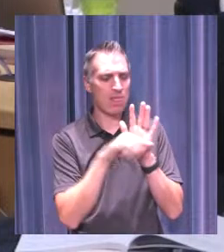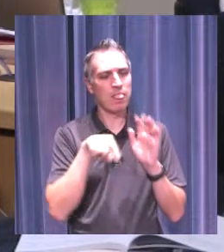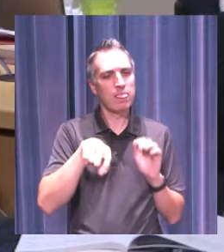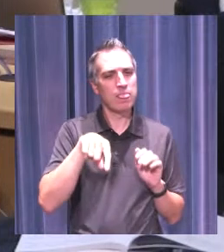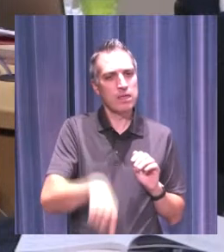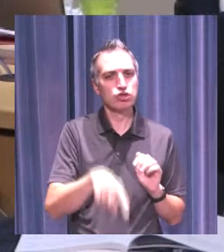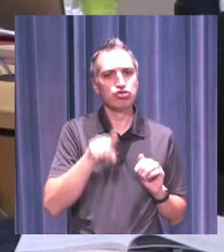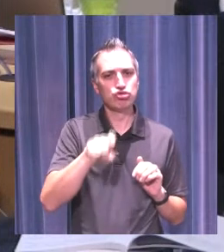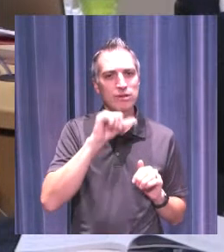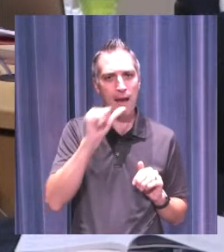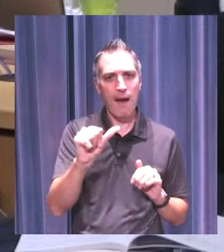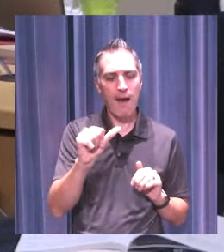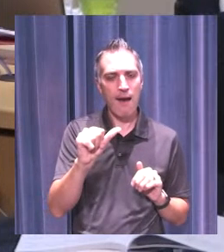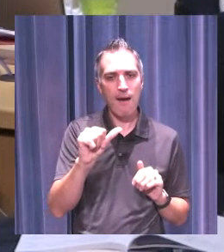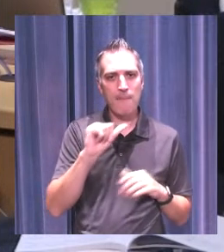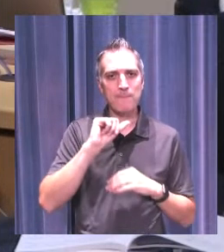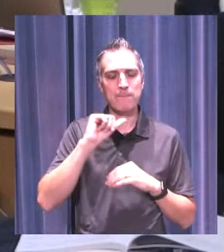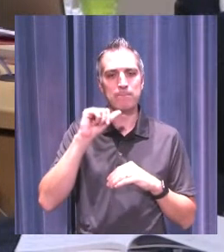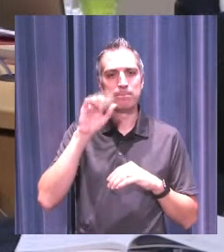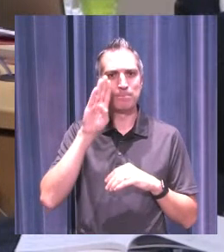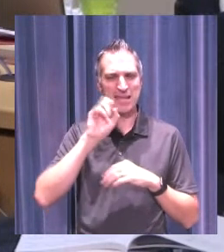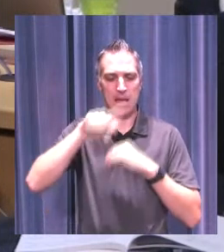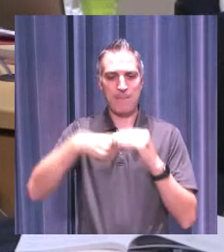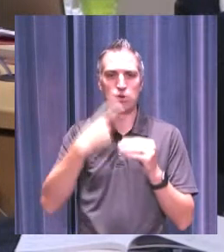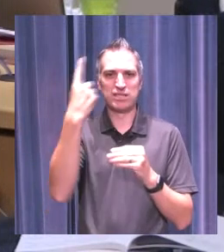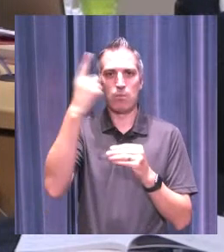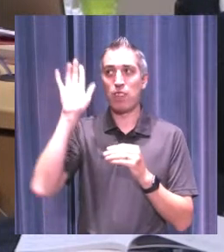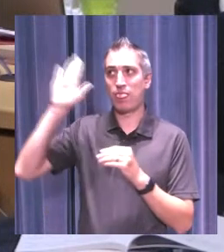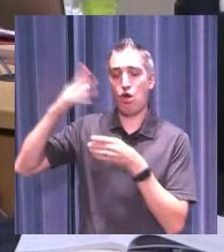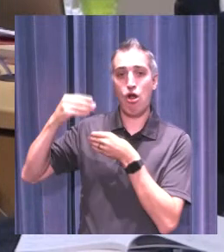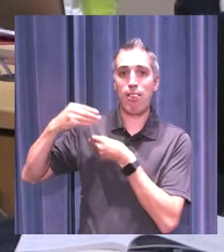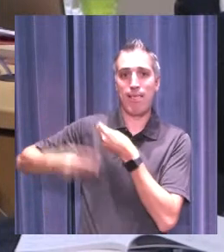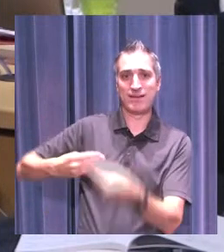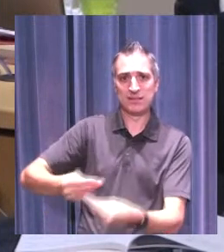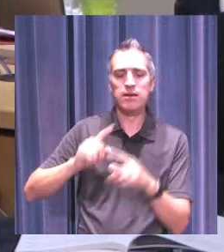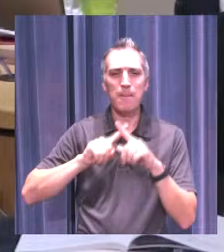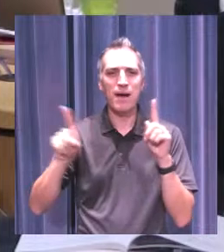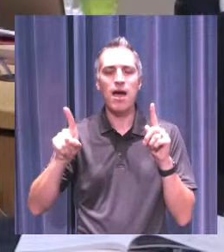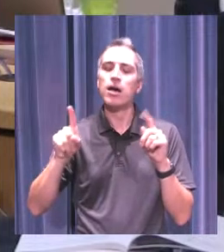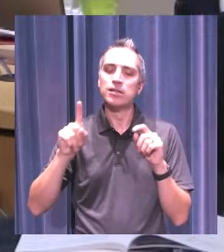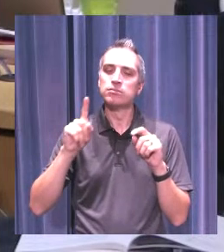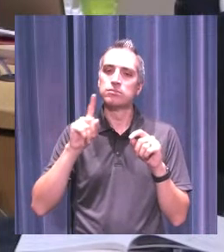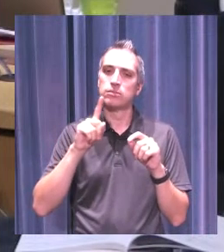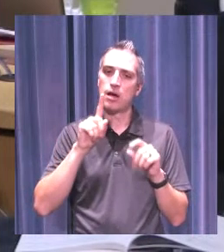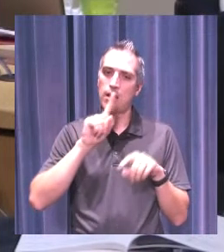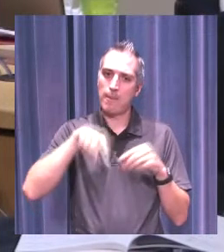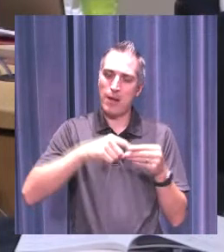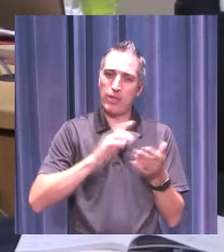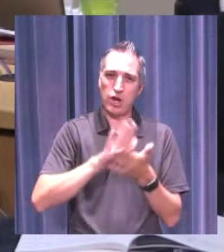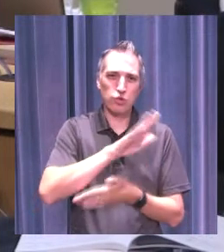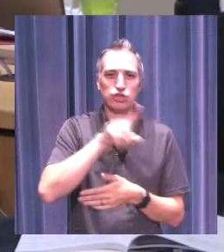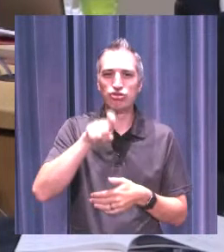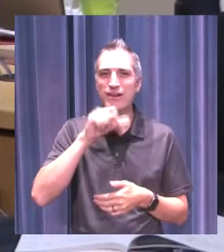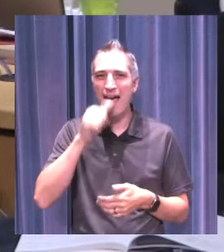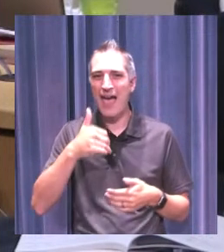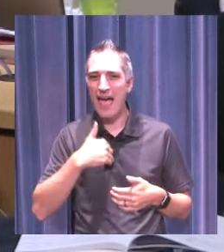be about someone's legacy, but the future of the college. We do not deserve a merger or consolidation. Let's